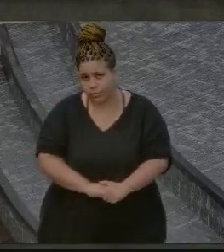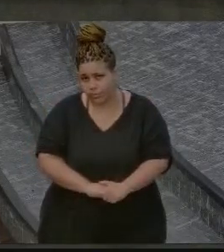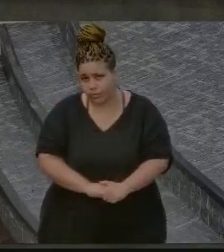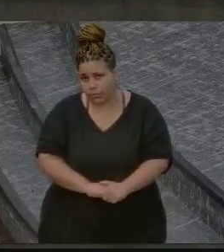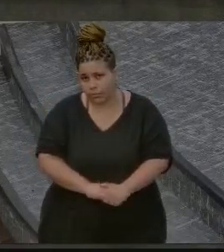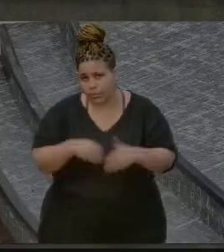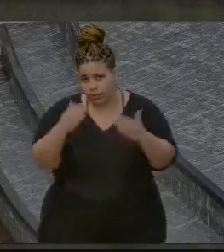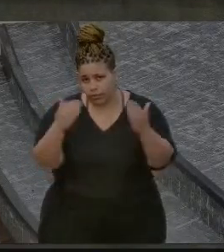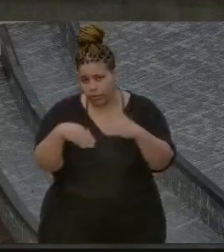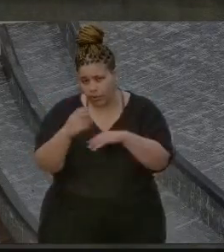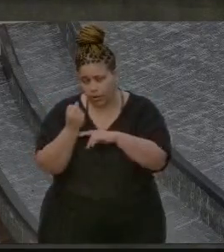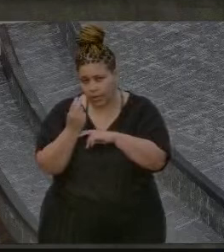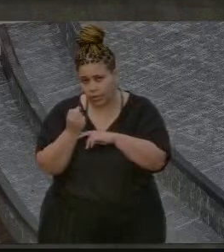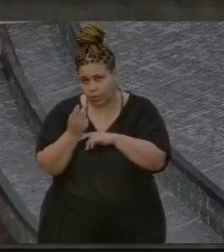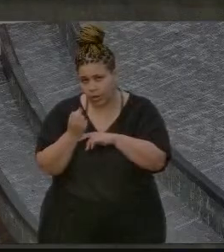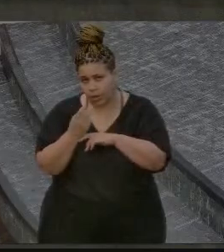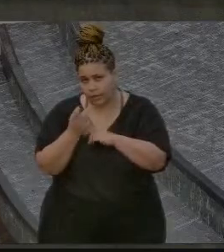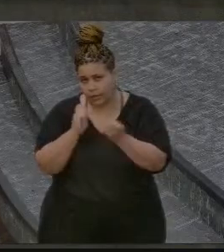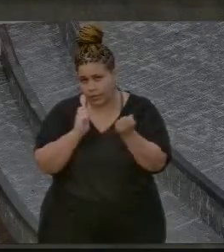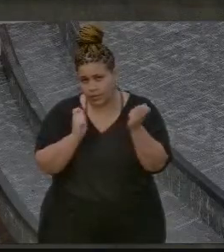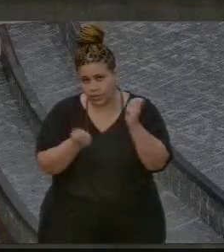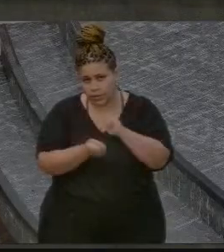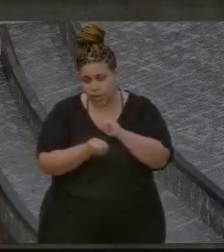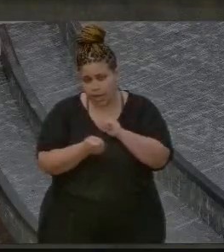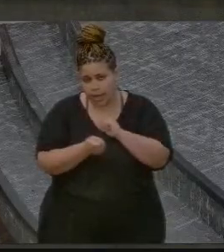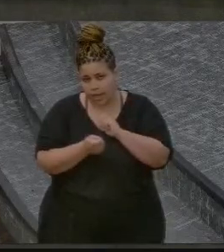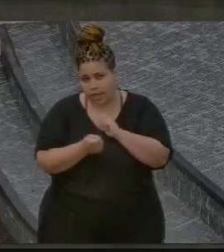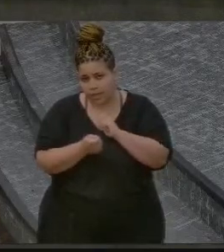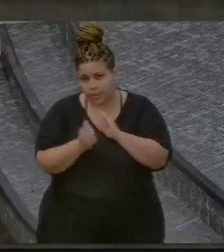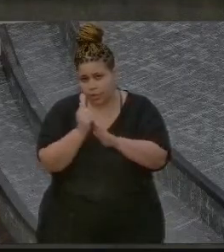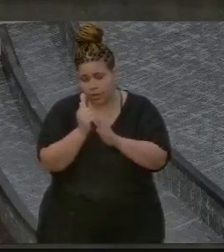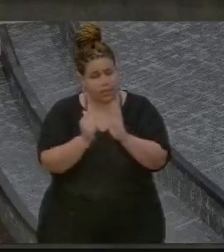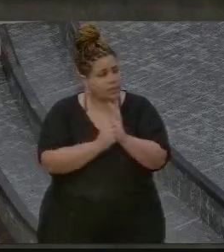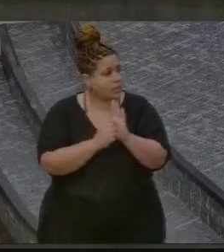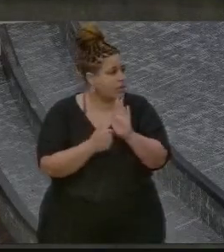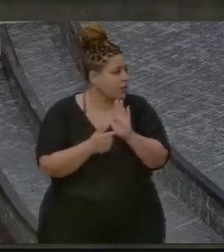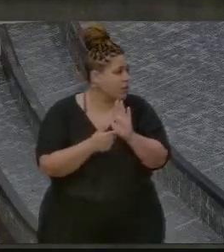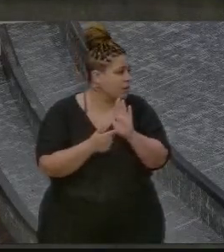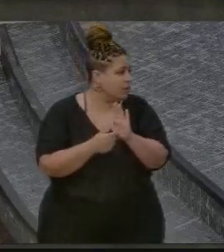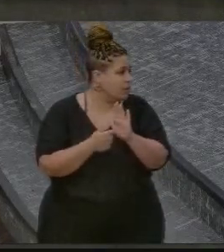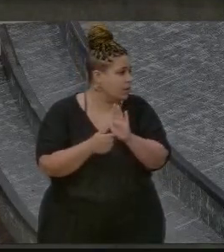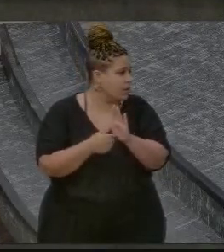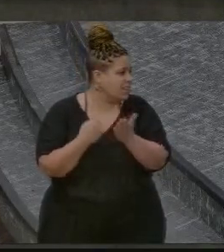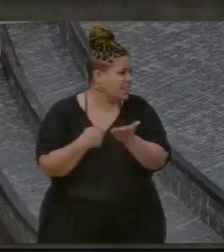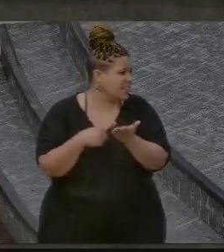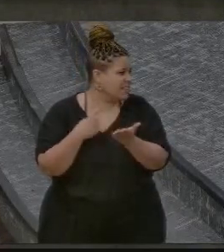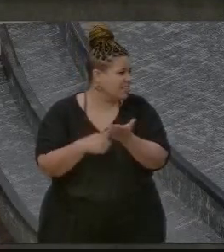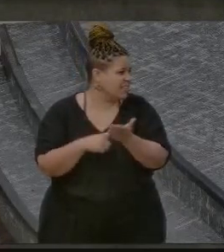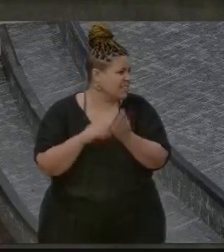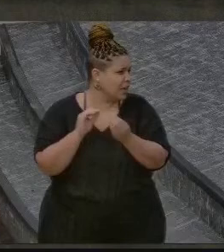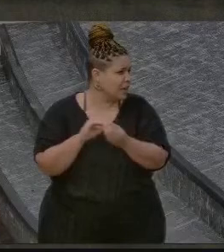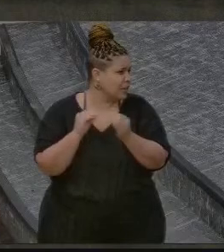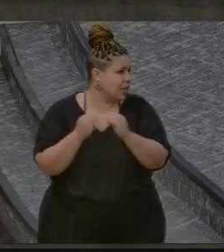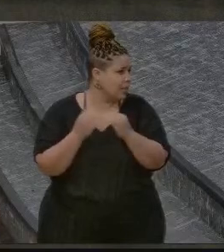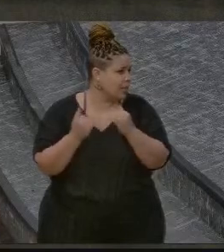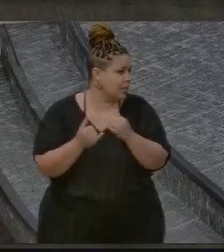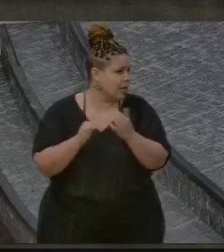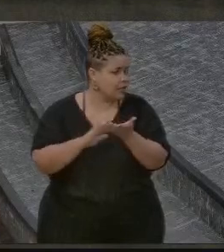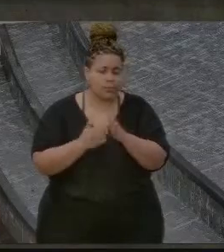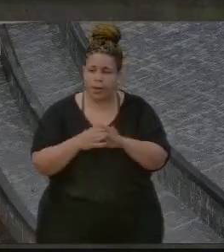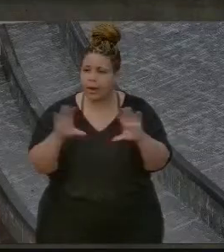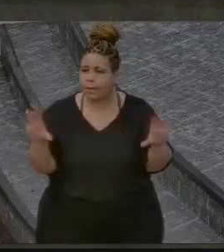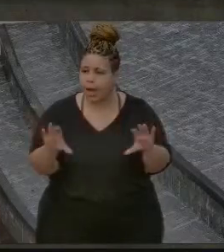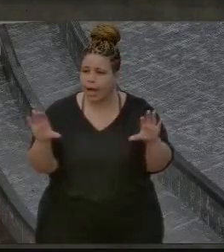item 12, and this was a change in our agenda. Where this was a discussion item, but now it's an action item, and this is